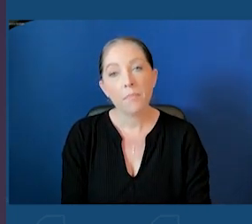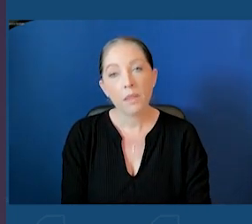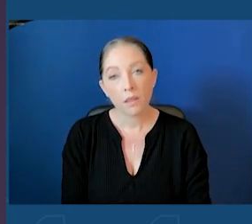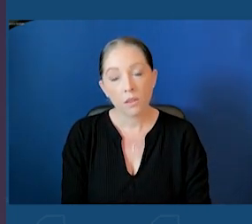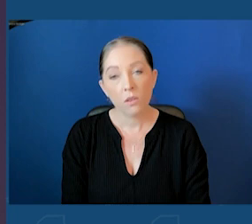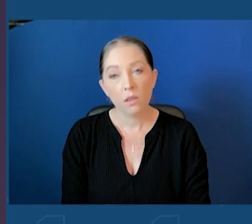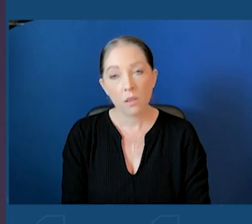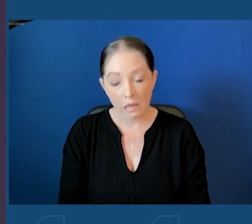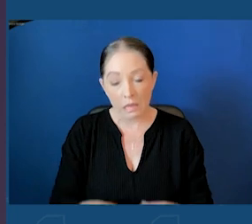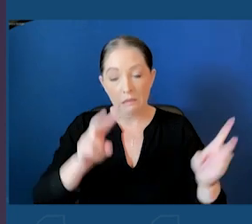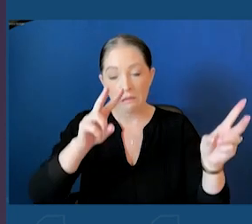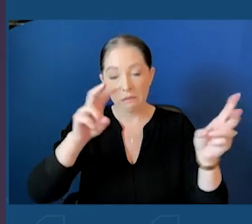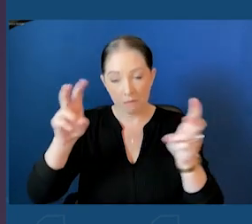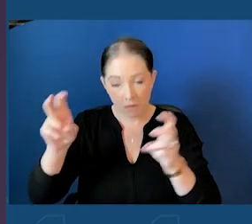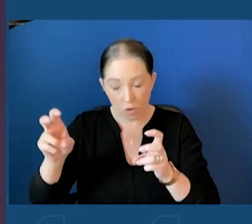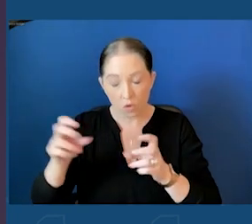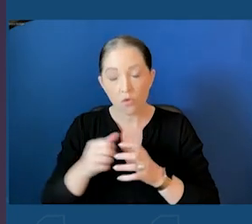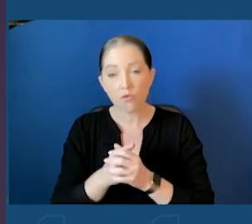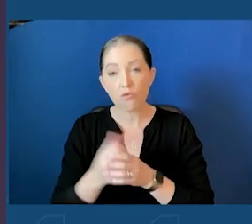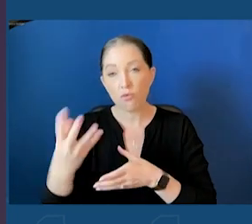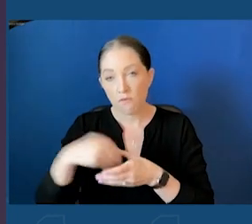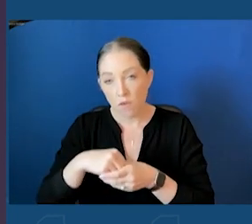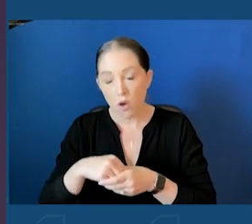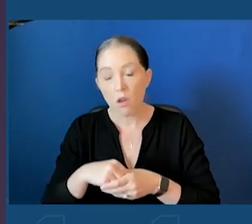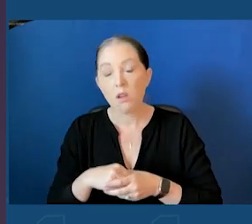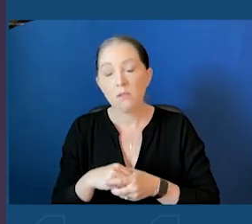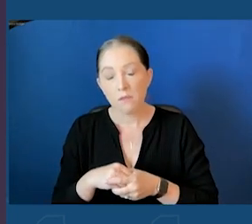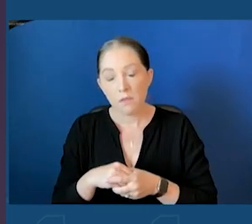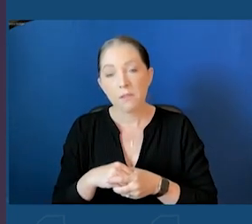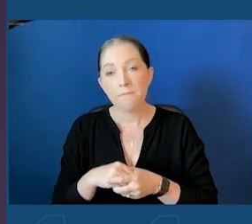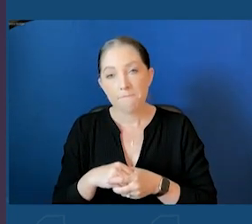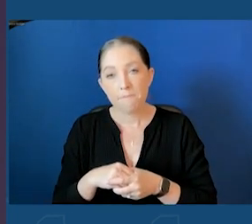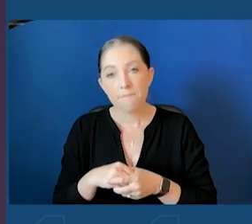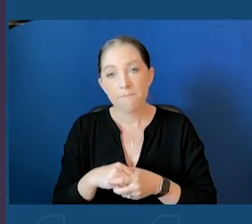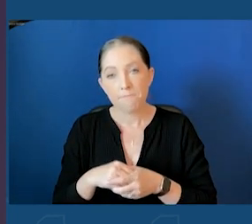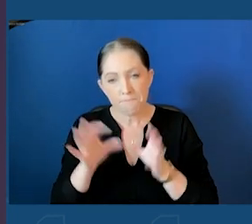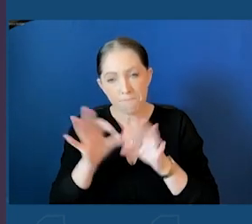issues involved matter.